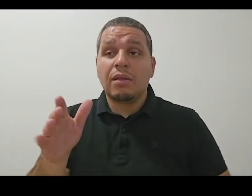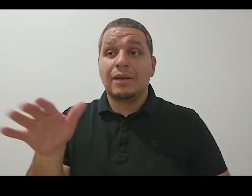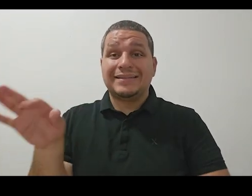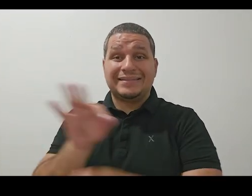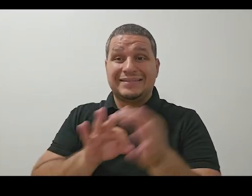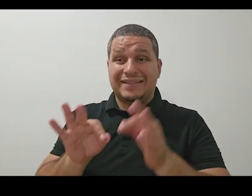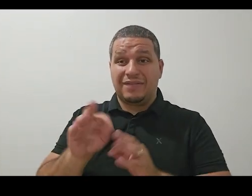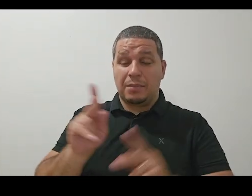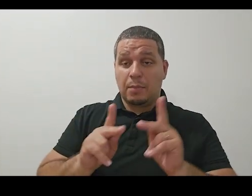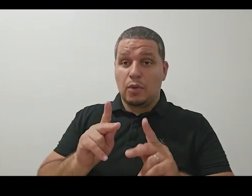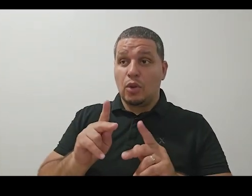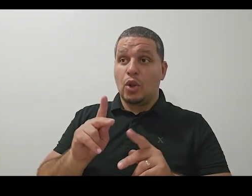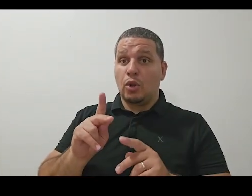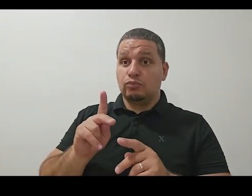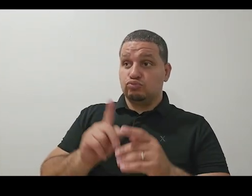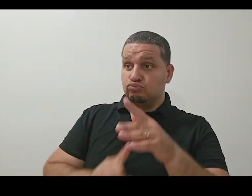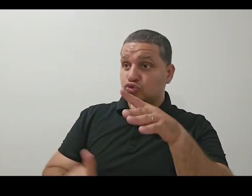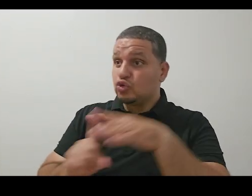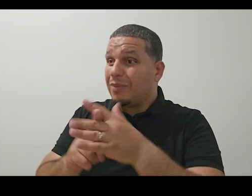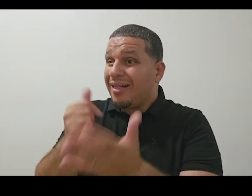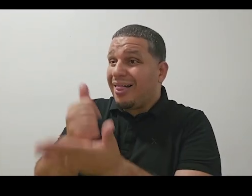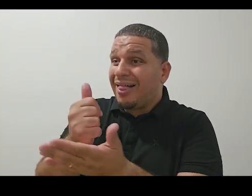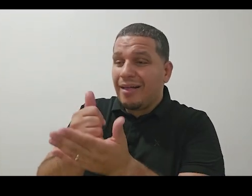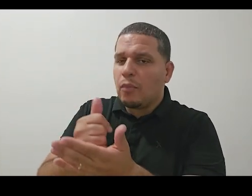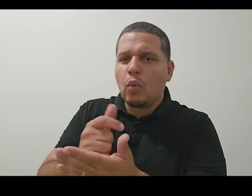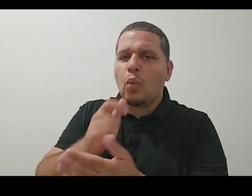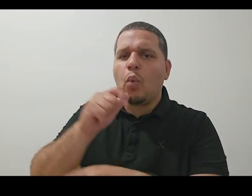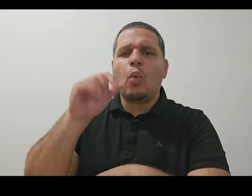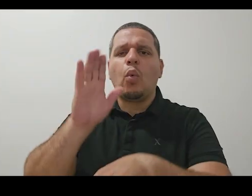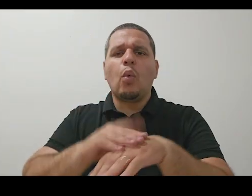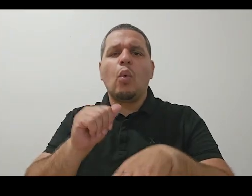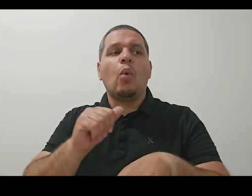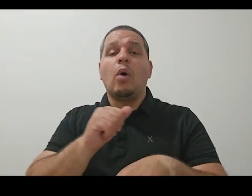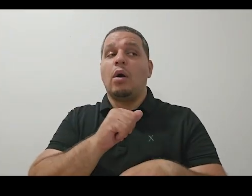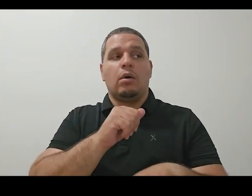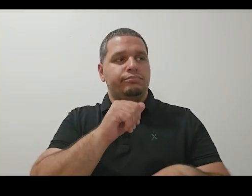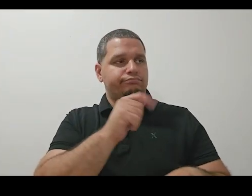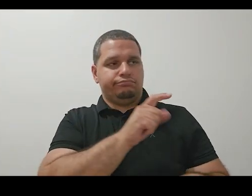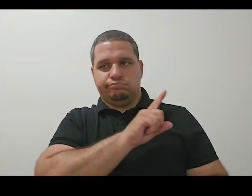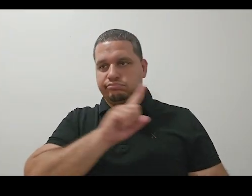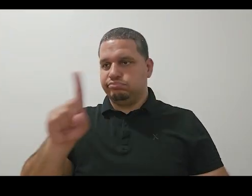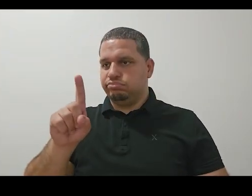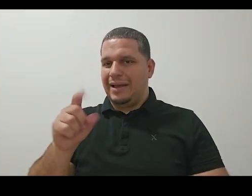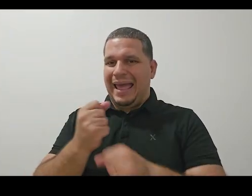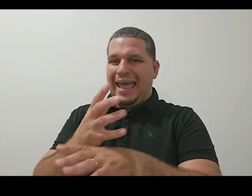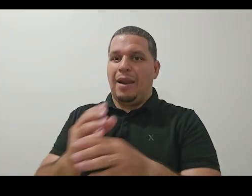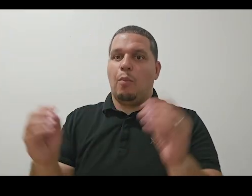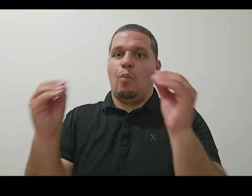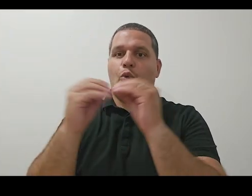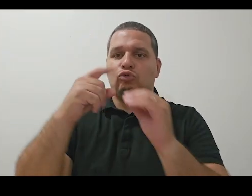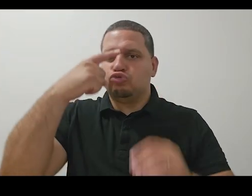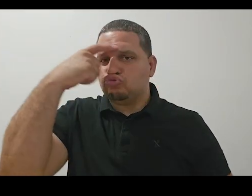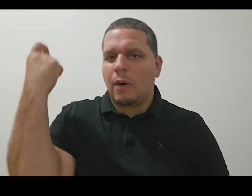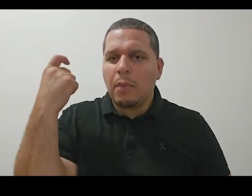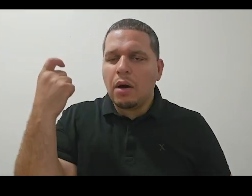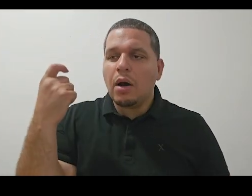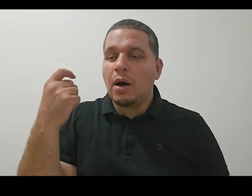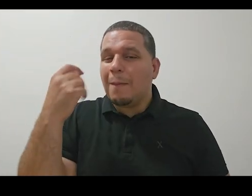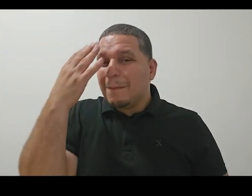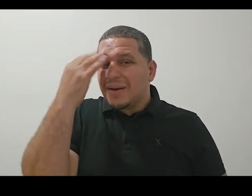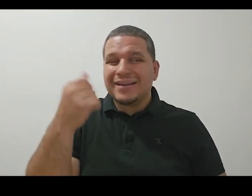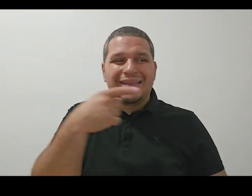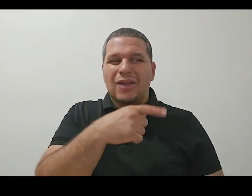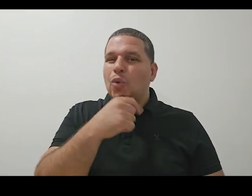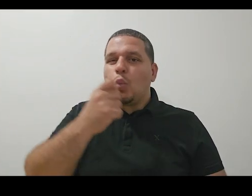those that are showing up to assist you, they're showing up and they're then adding trauma onto the issues that you already have because they